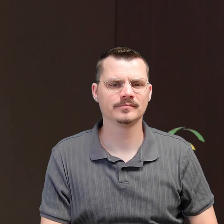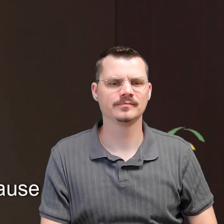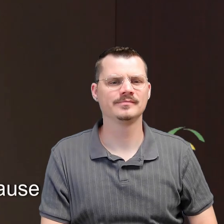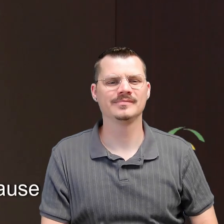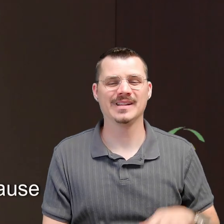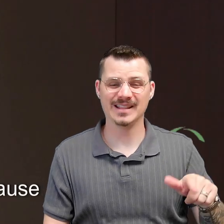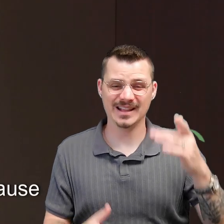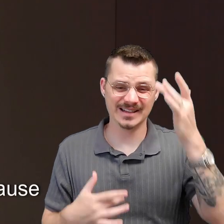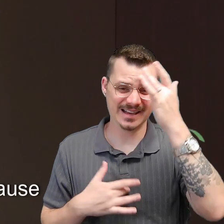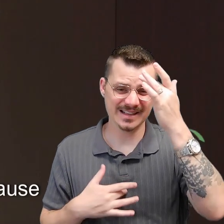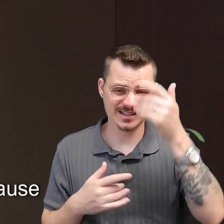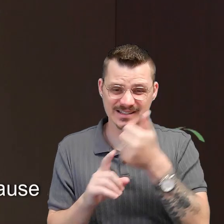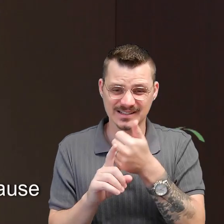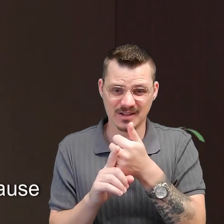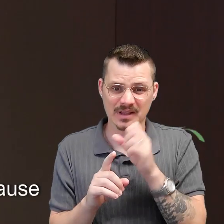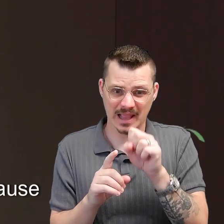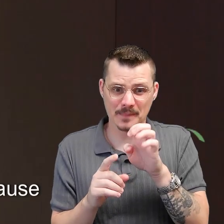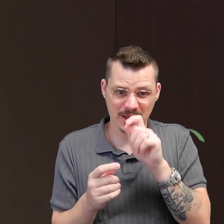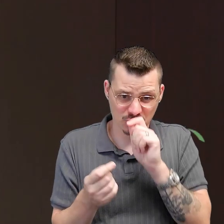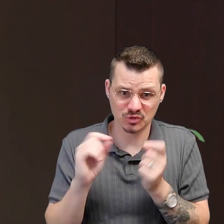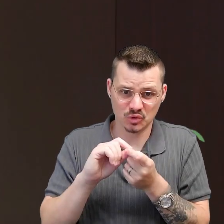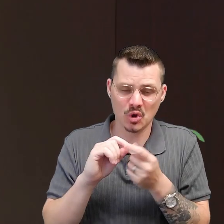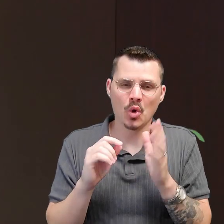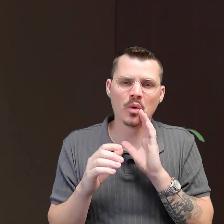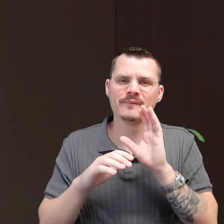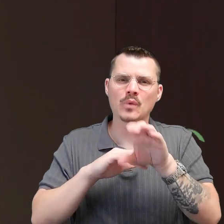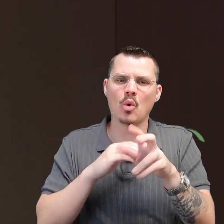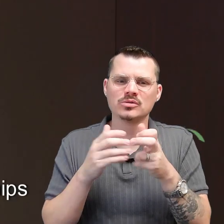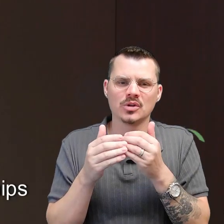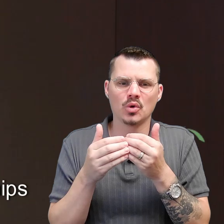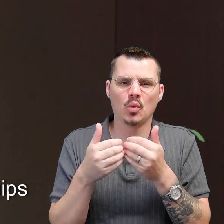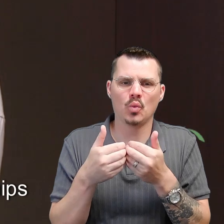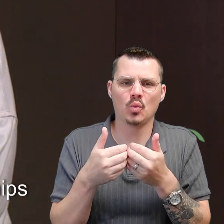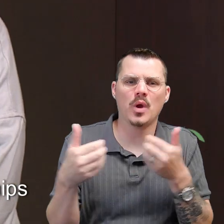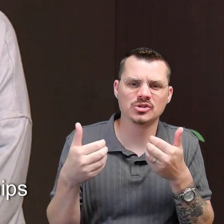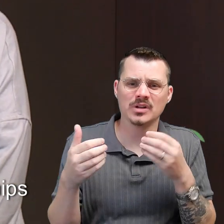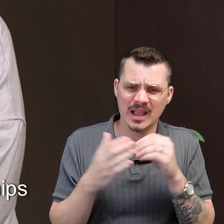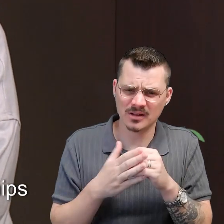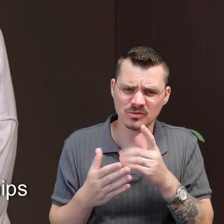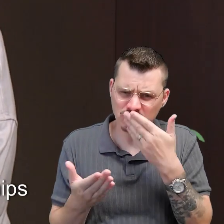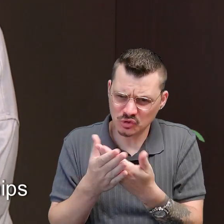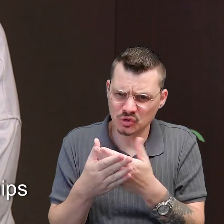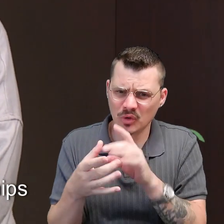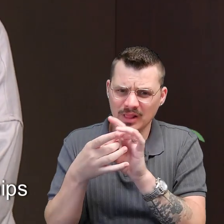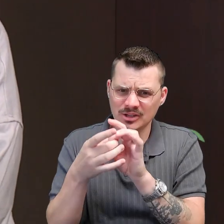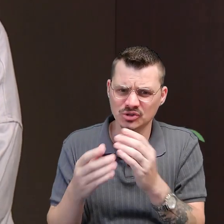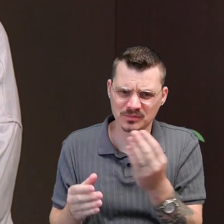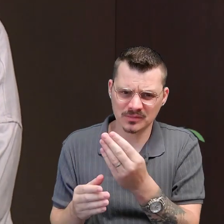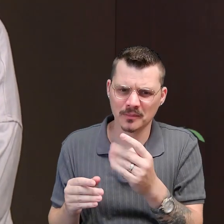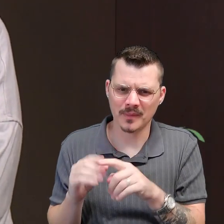And these diseases are so capricious because they can drive wedges in long-term, really decent